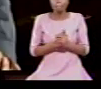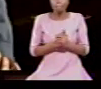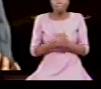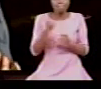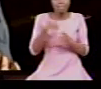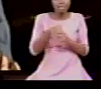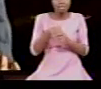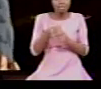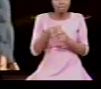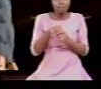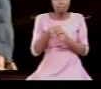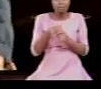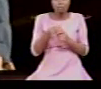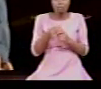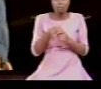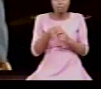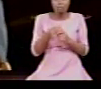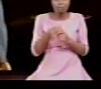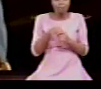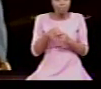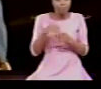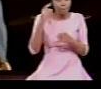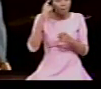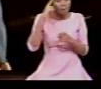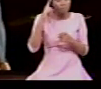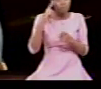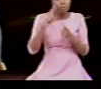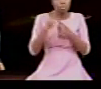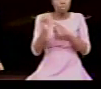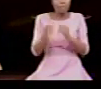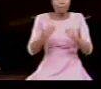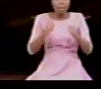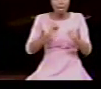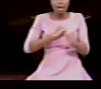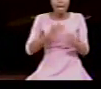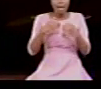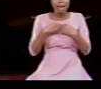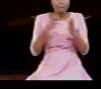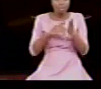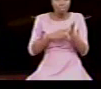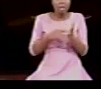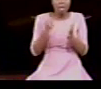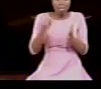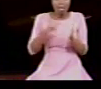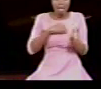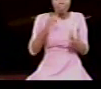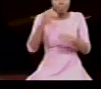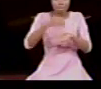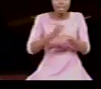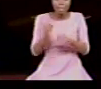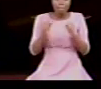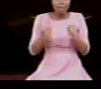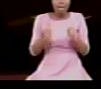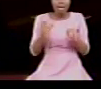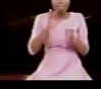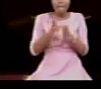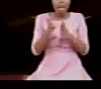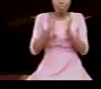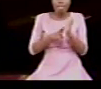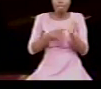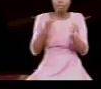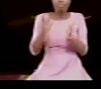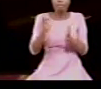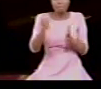Look at. For to their power I bear record. Yea. And beyond their power, they were willing